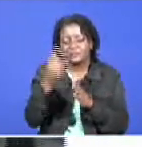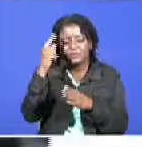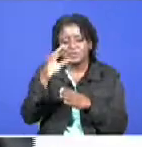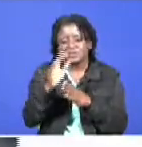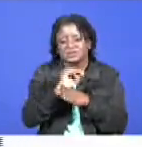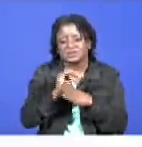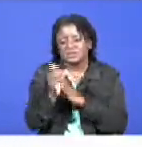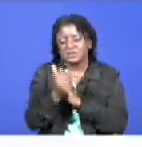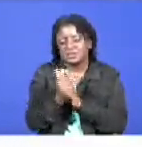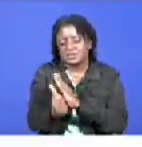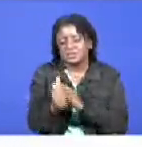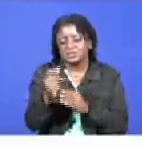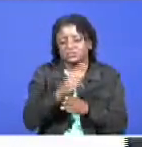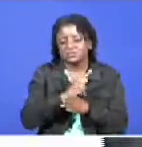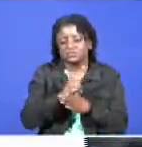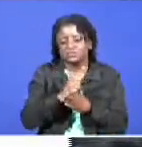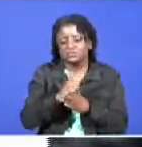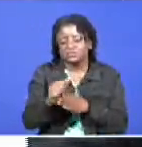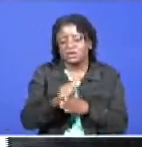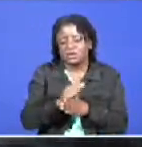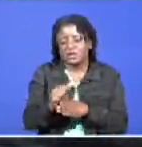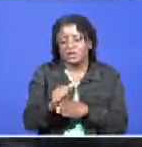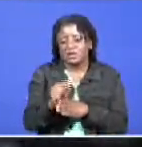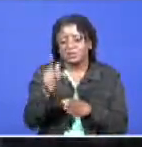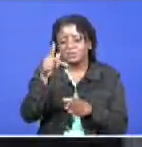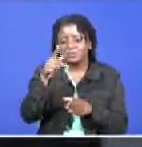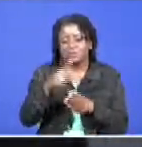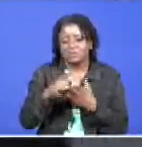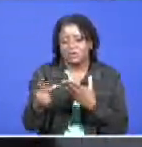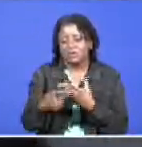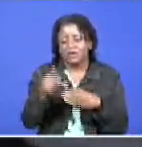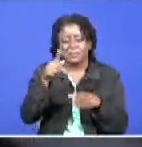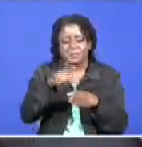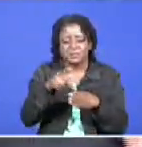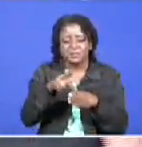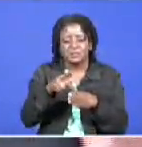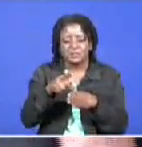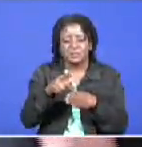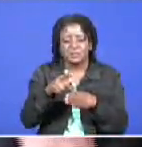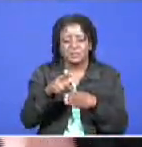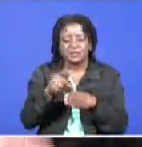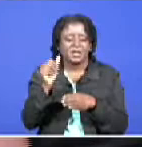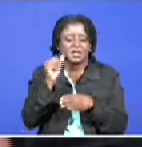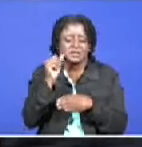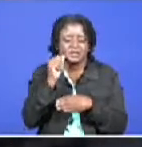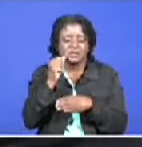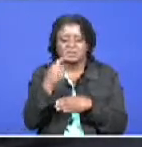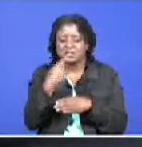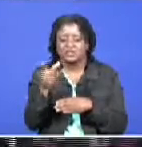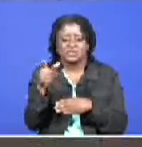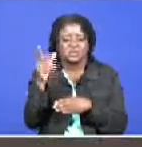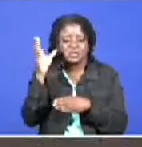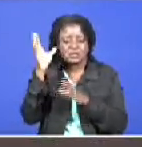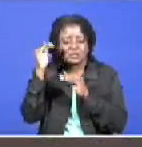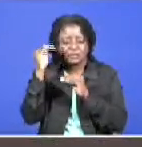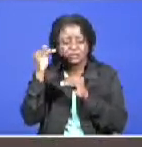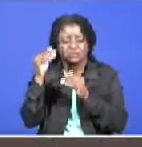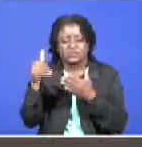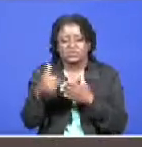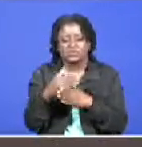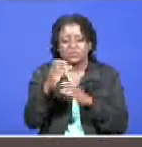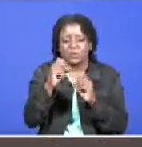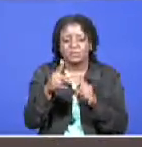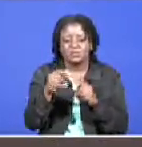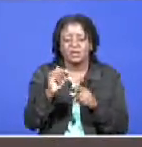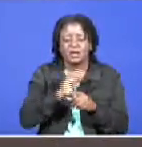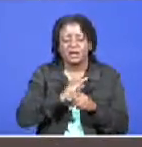Program participant Alexandria Rackley Foster says that she's looking forward to new opportunities. I aspire to become